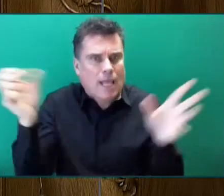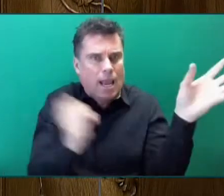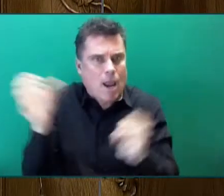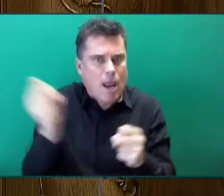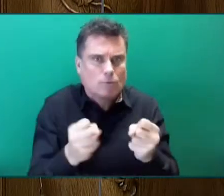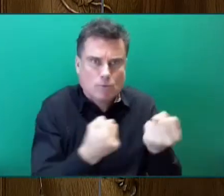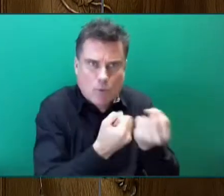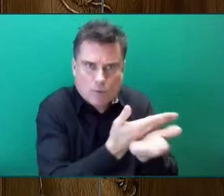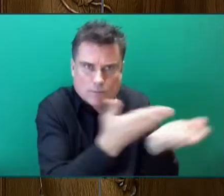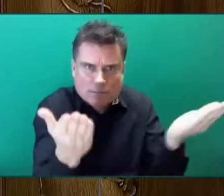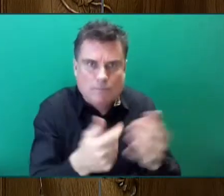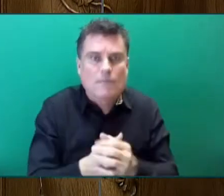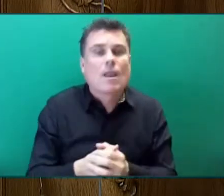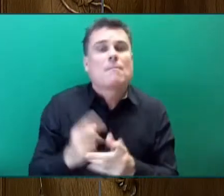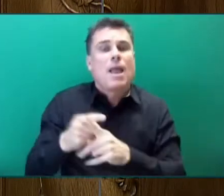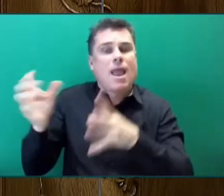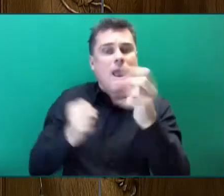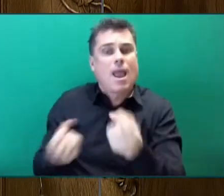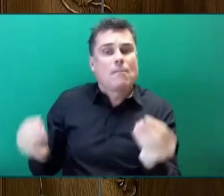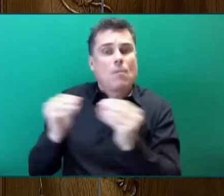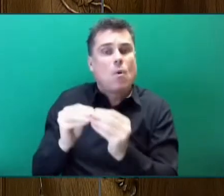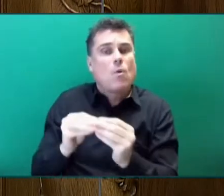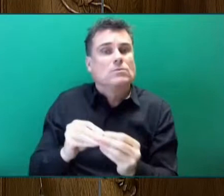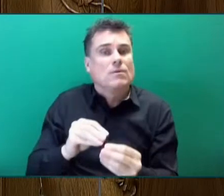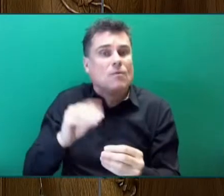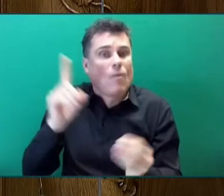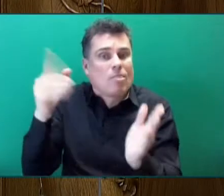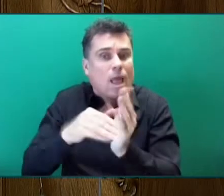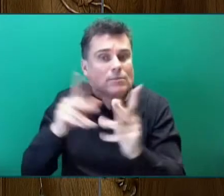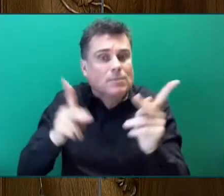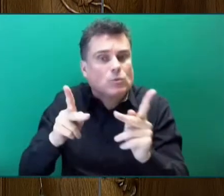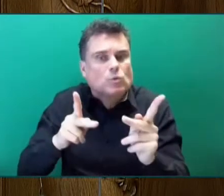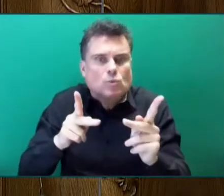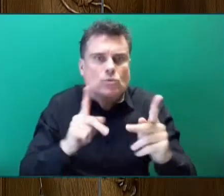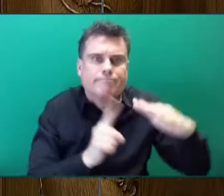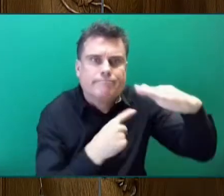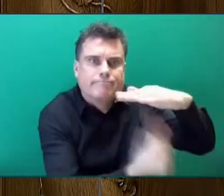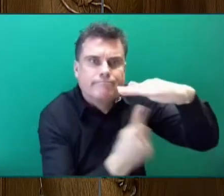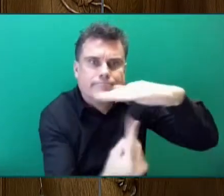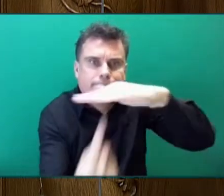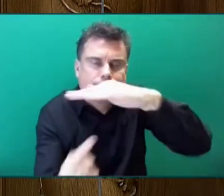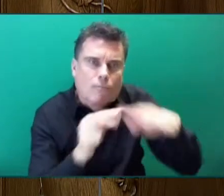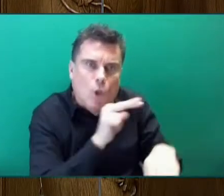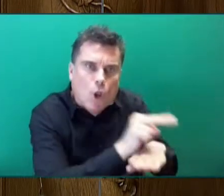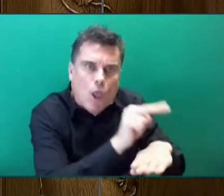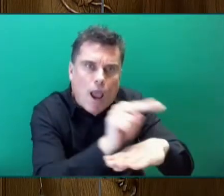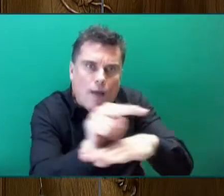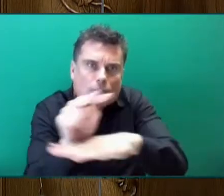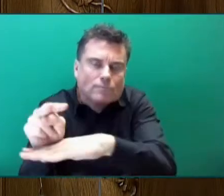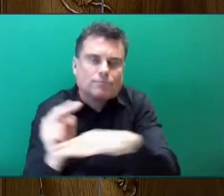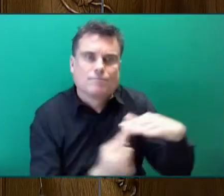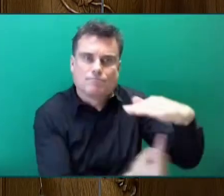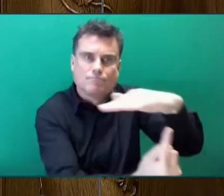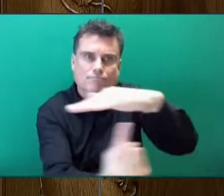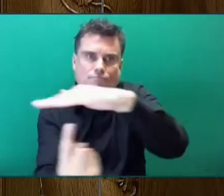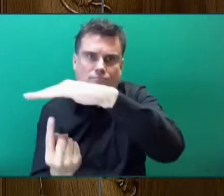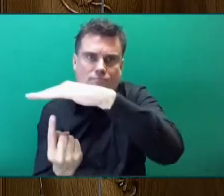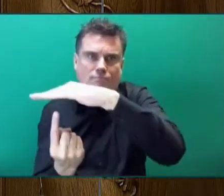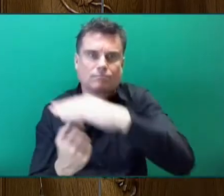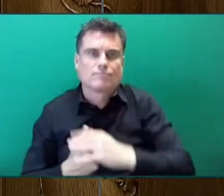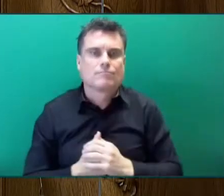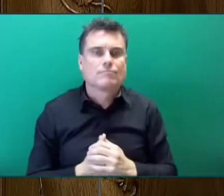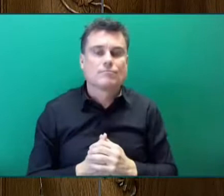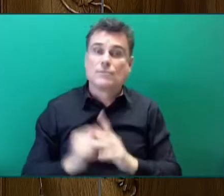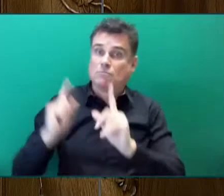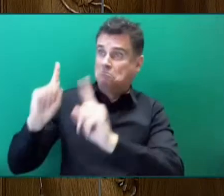help stop further spread in the community. The steps taken so far have saved lives. However, as we